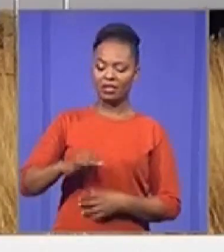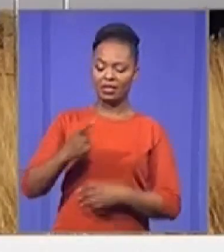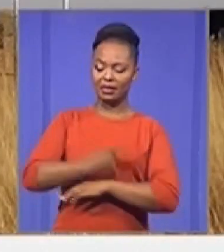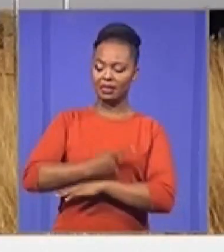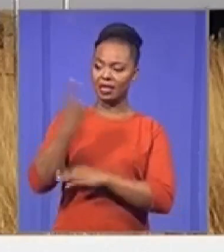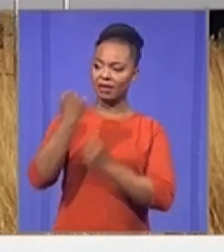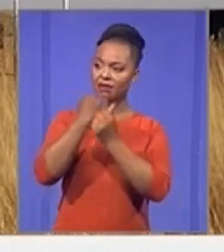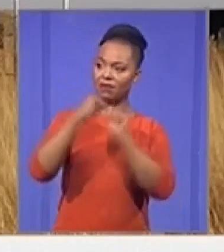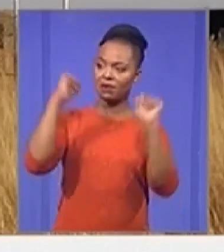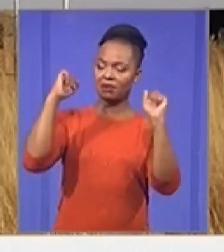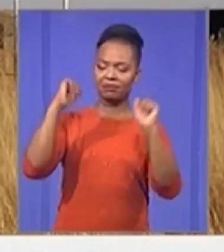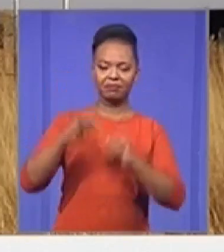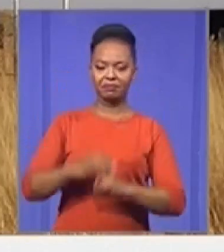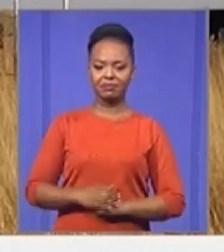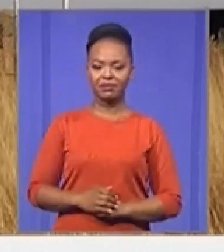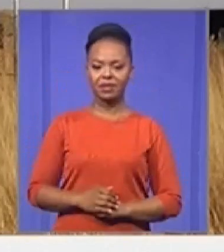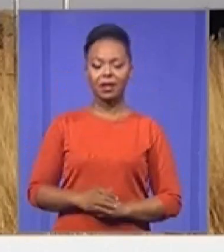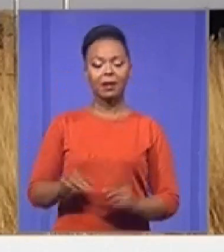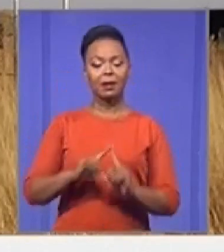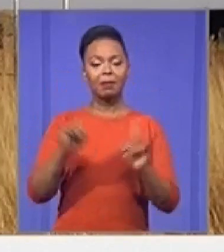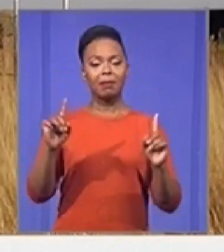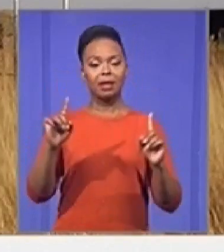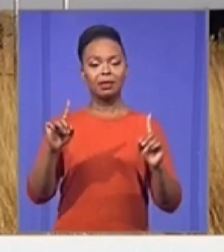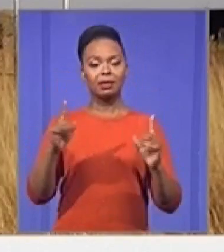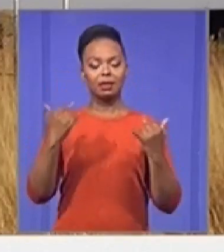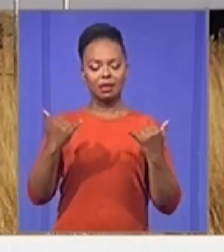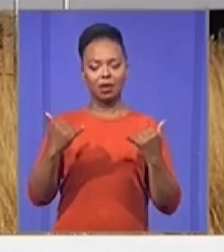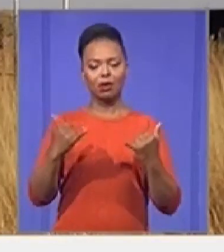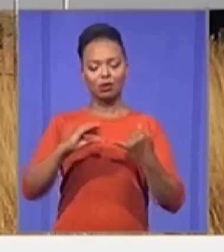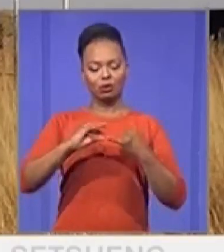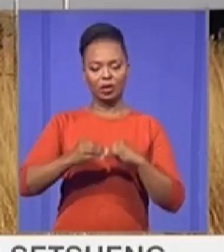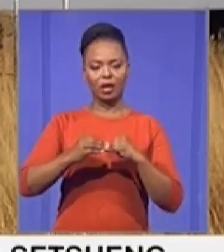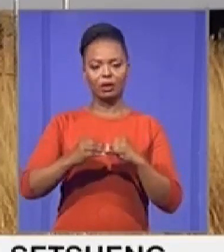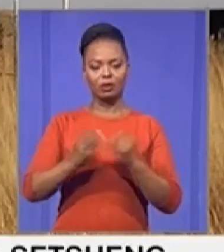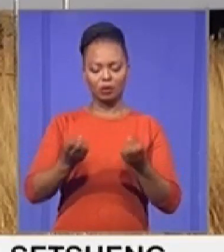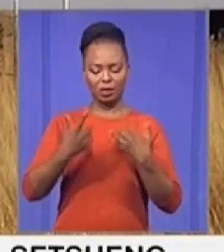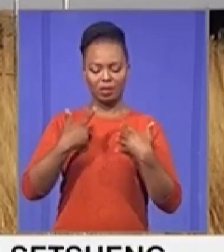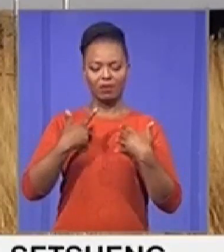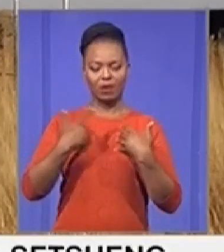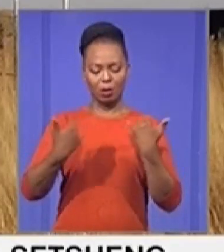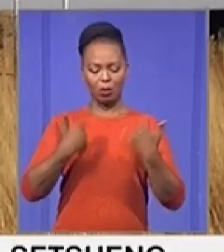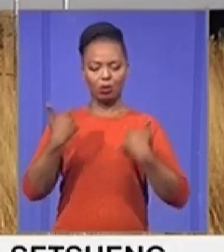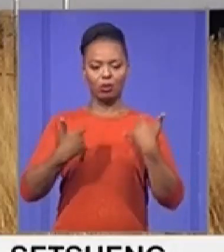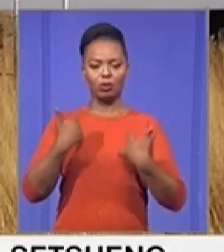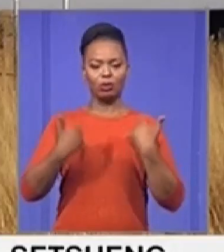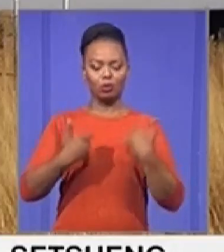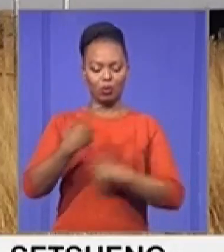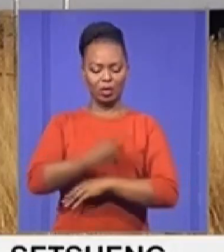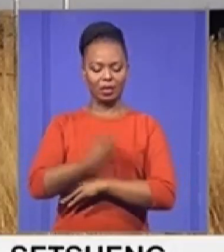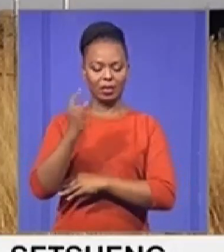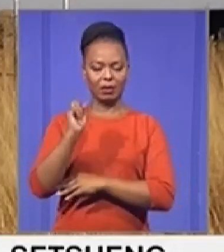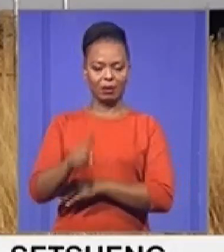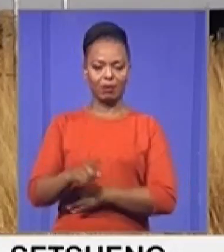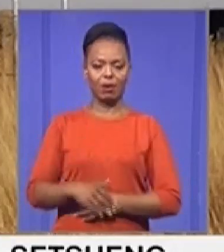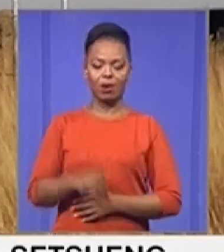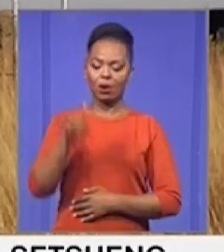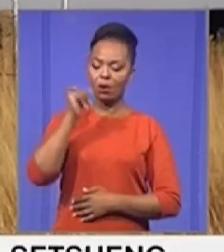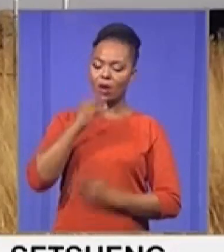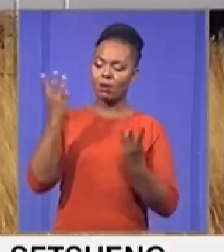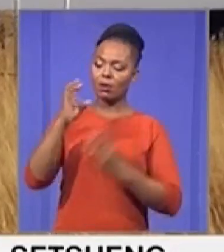no profit for us, but there is a way to make it for us also to enjoy it, because when South Africa people